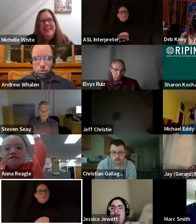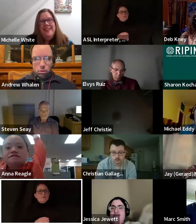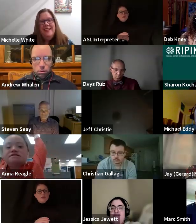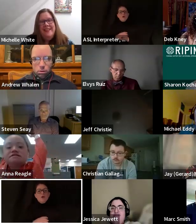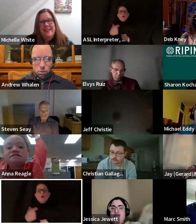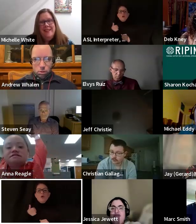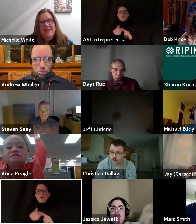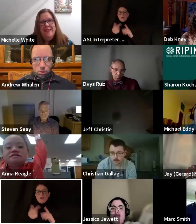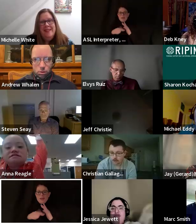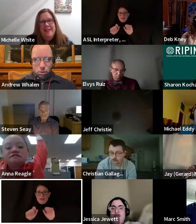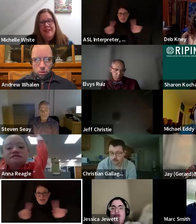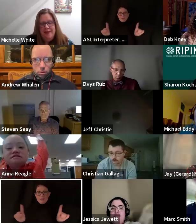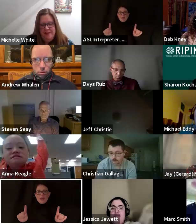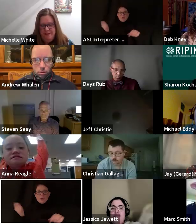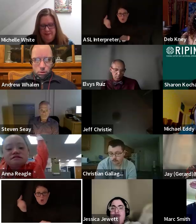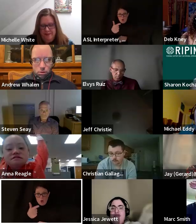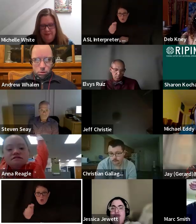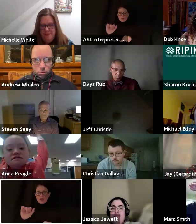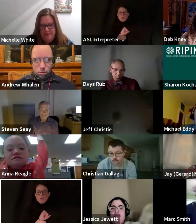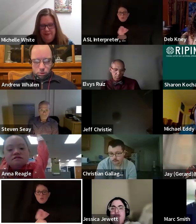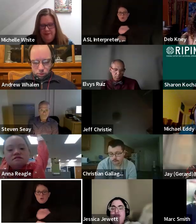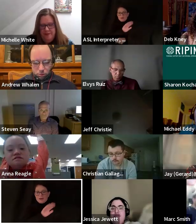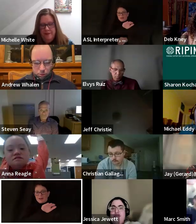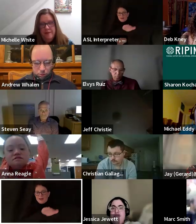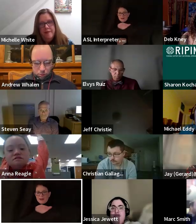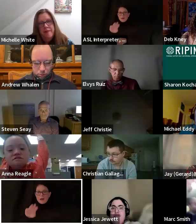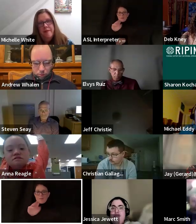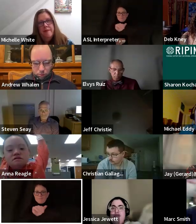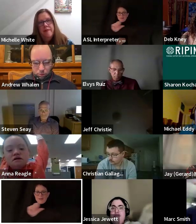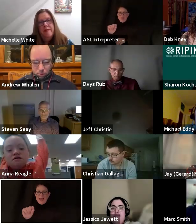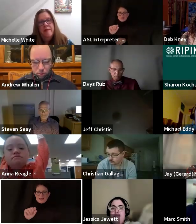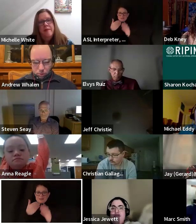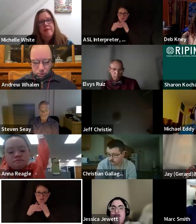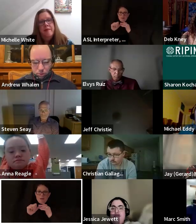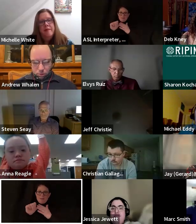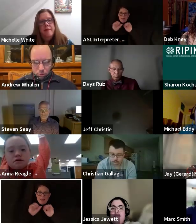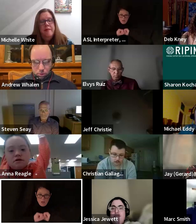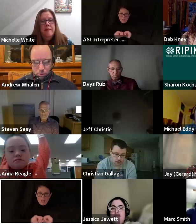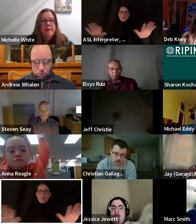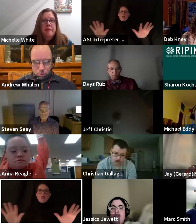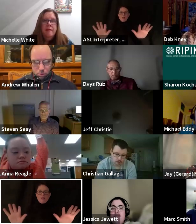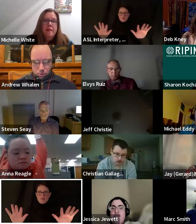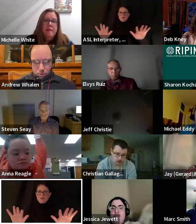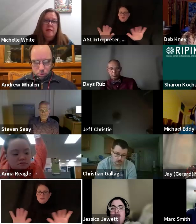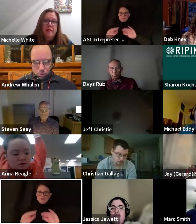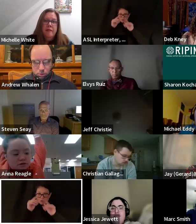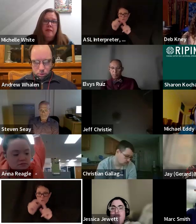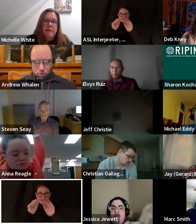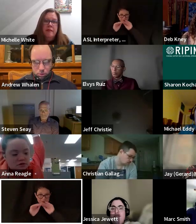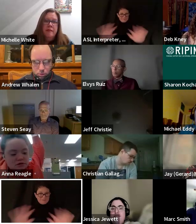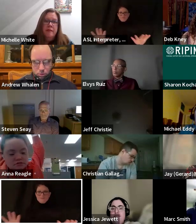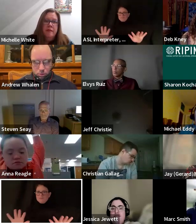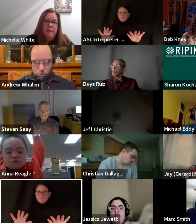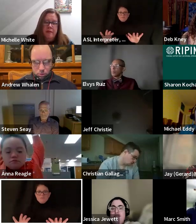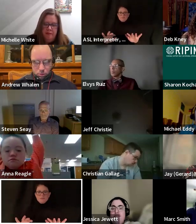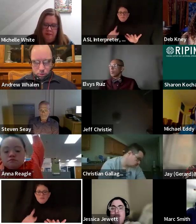So we did email everyone, and we are working on doing a mass mailing too. So getting it out, in